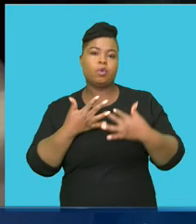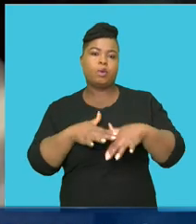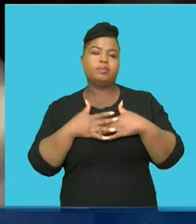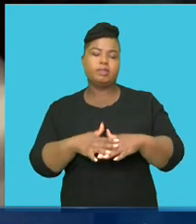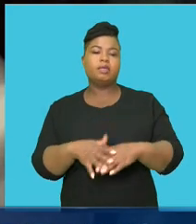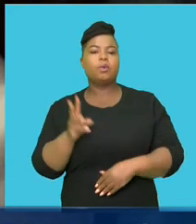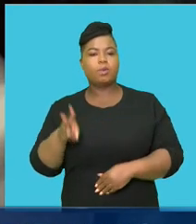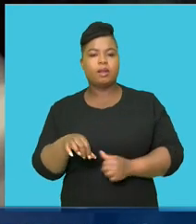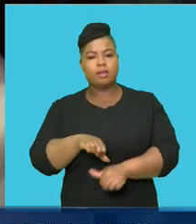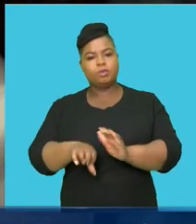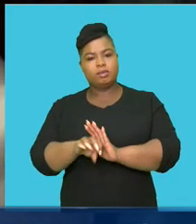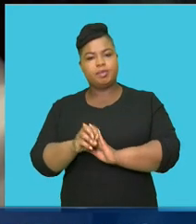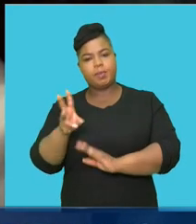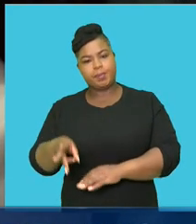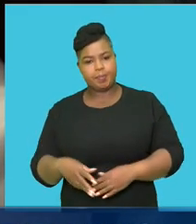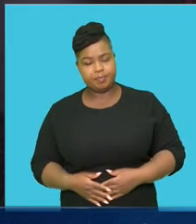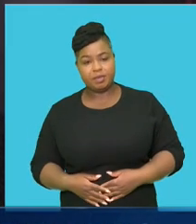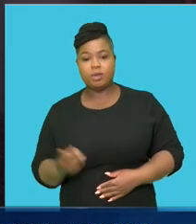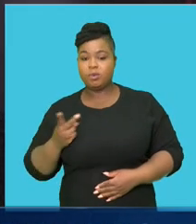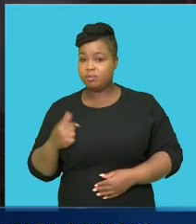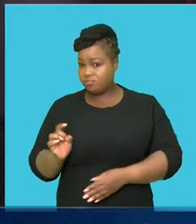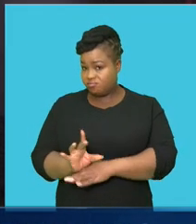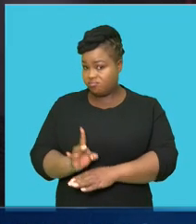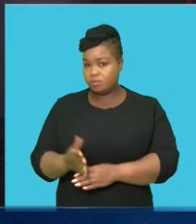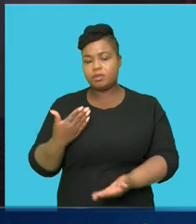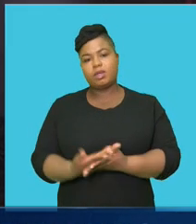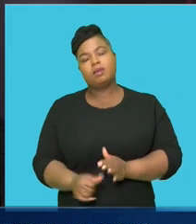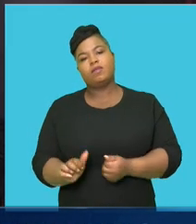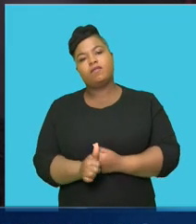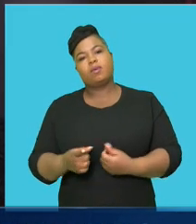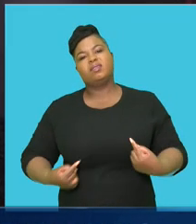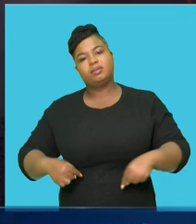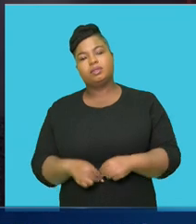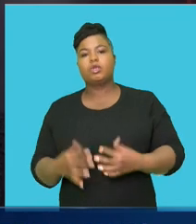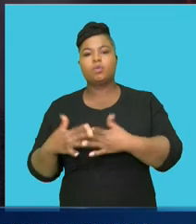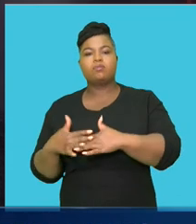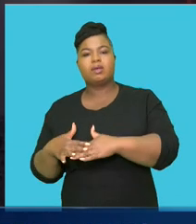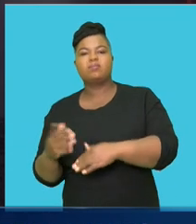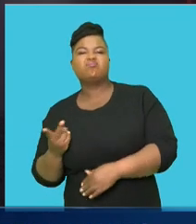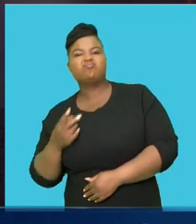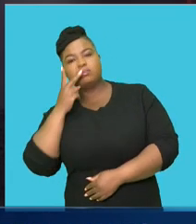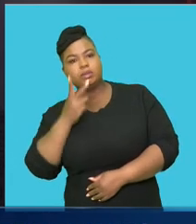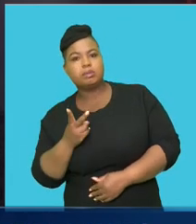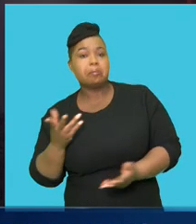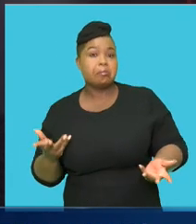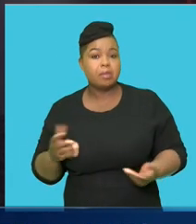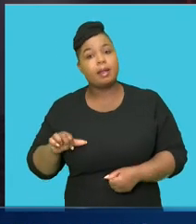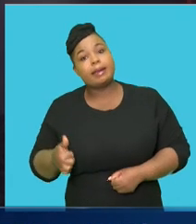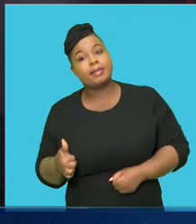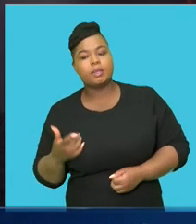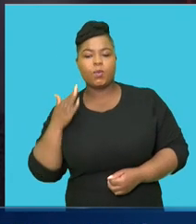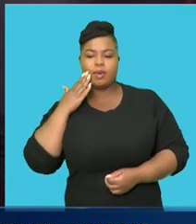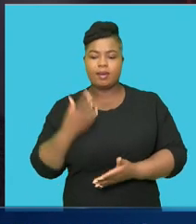have it on our social media platforms. So I'd advise people to both follow us and also just visit our website to see when the next event